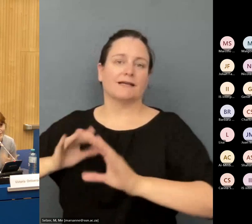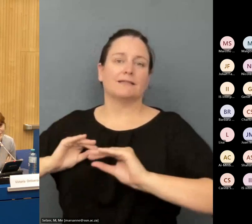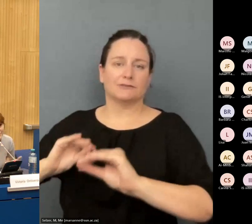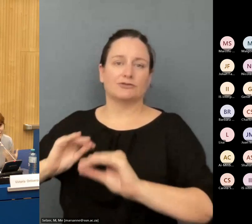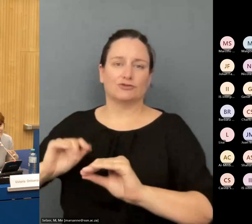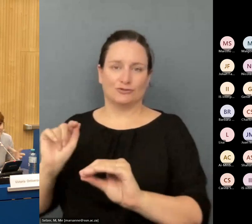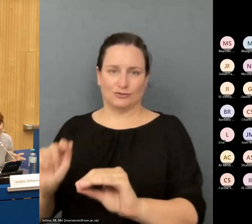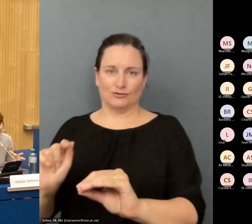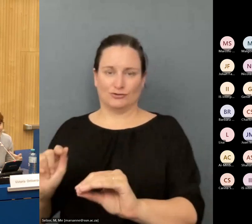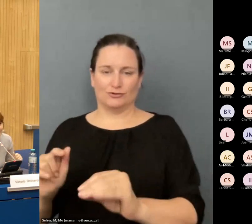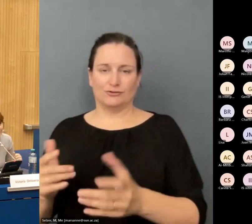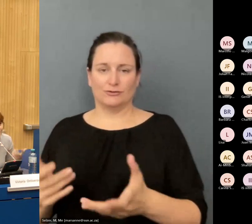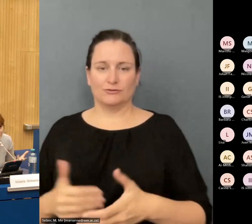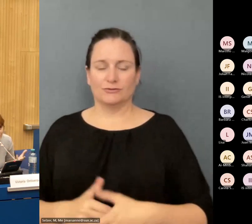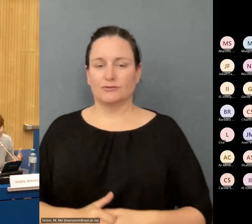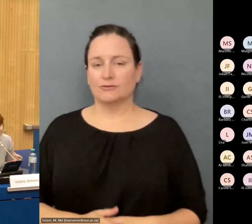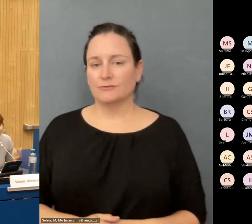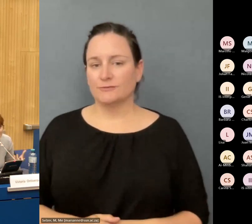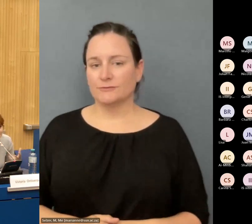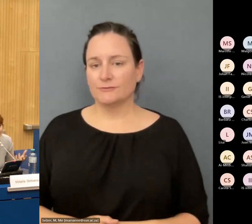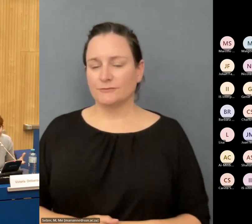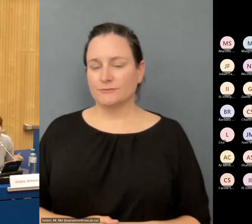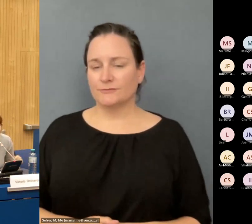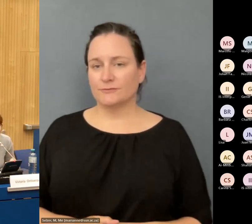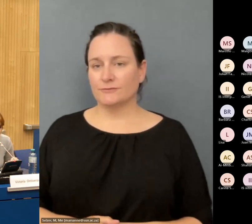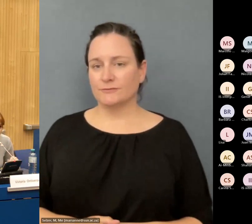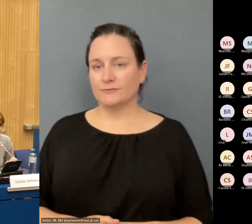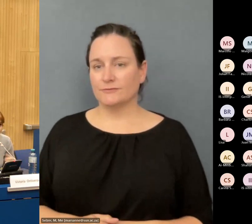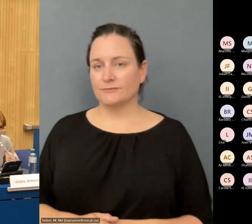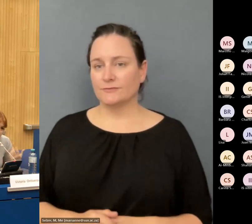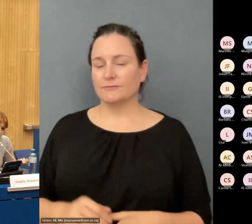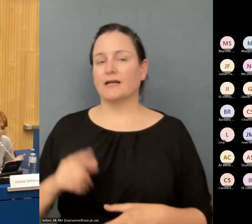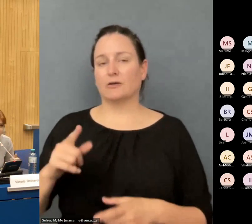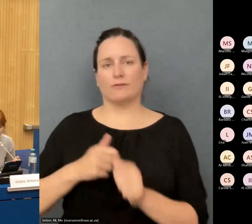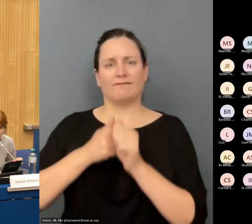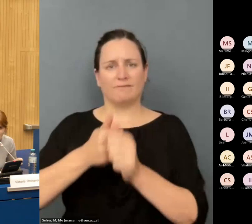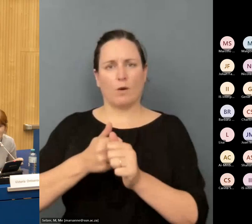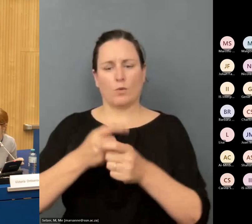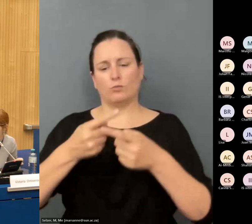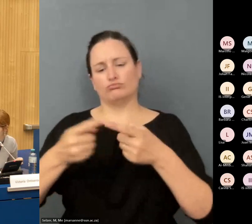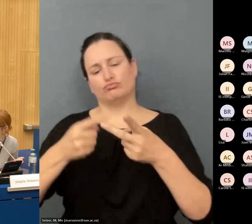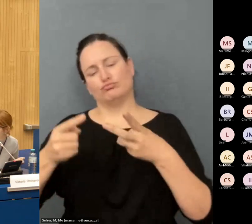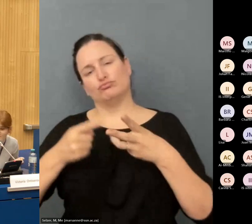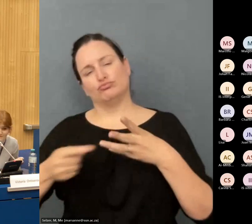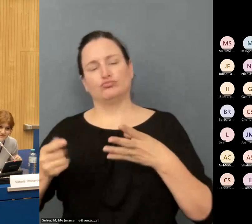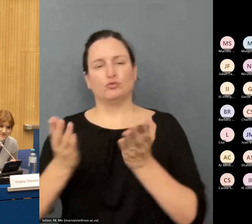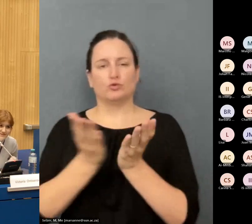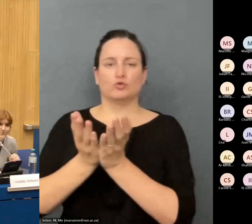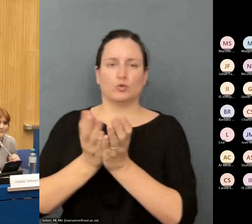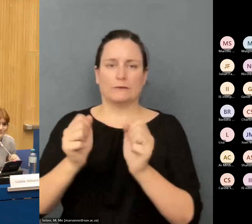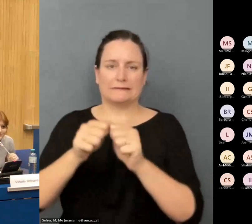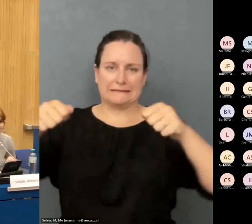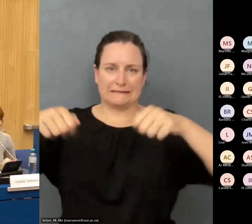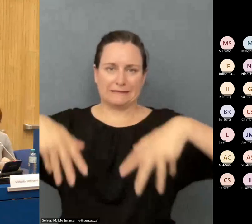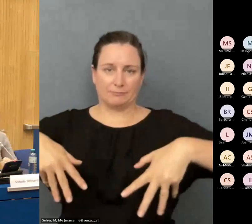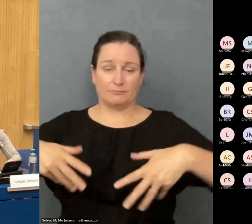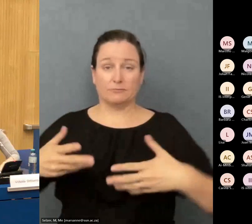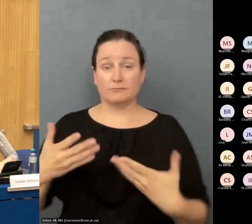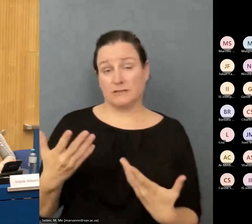school as a formal school system as well with the parents and the teachers and volunteers in the school.